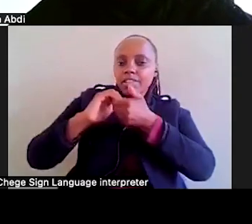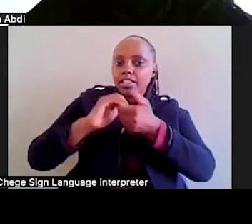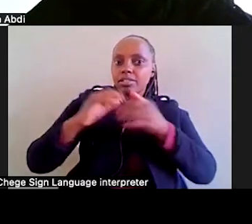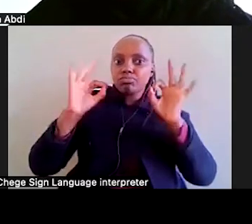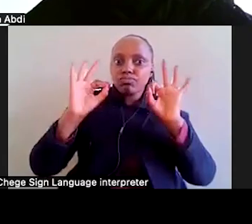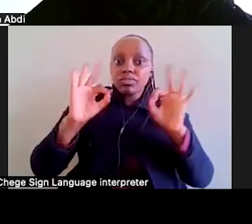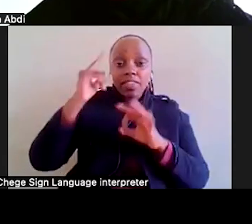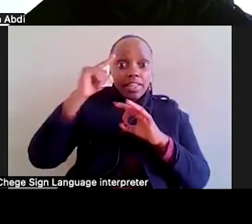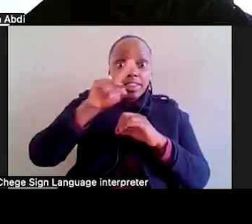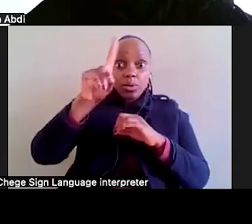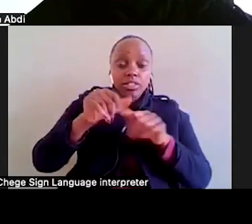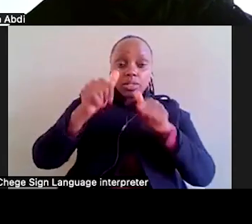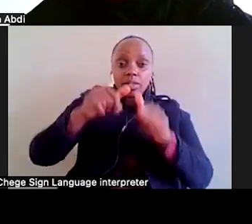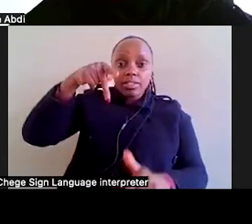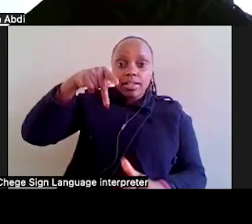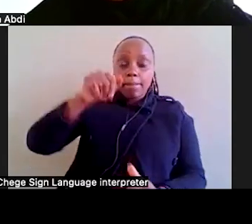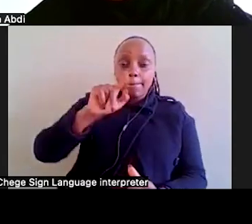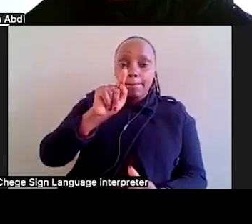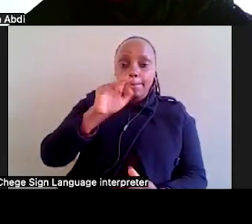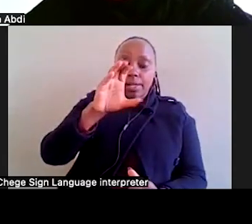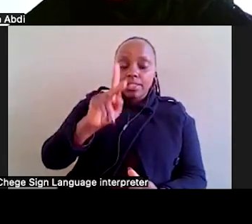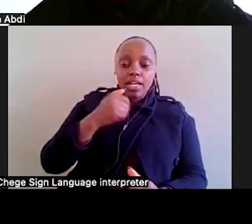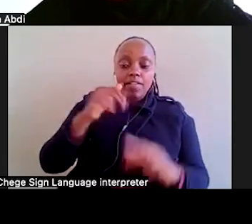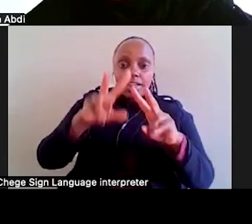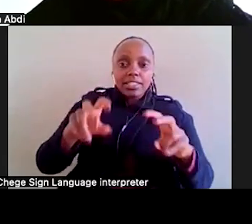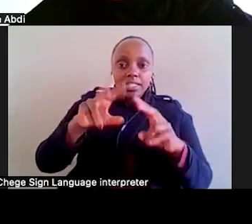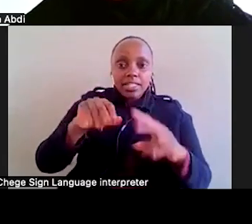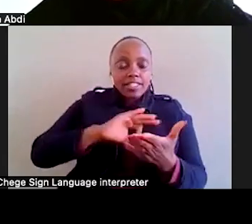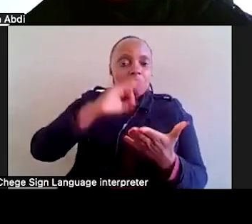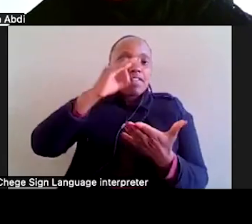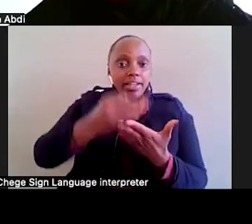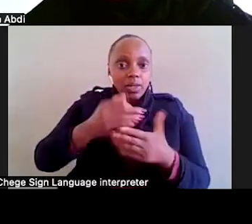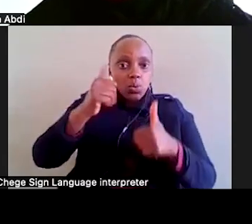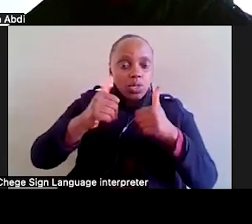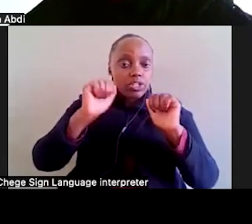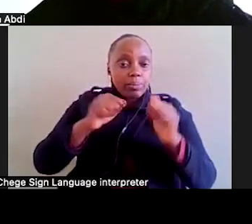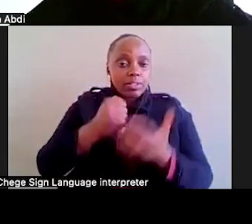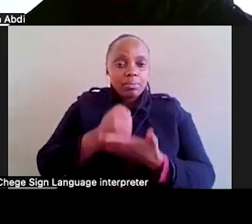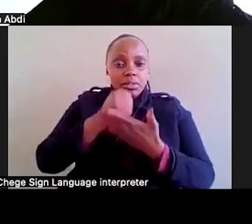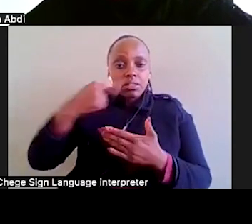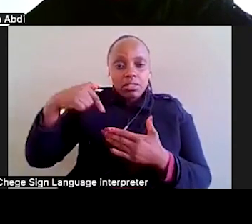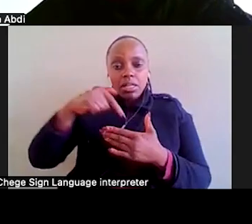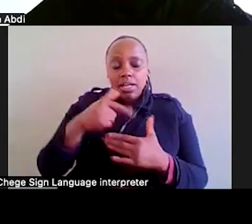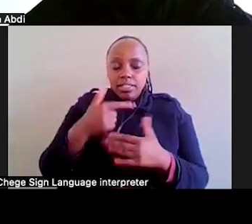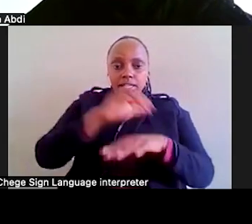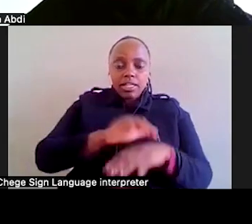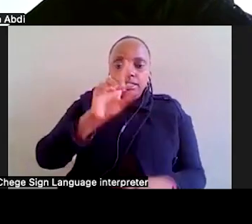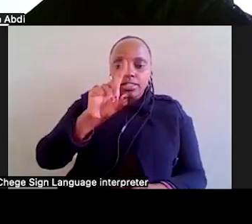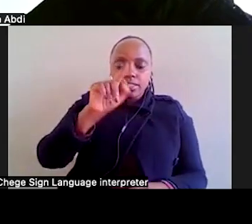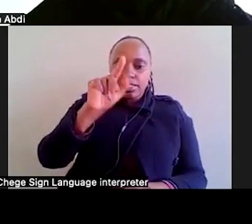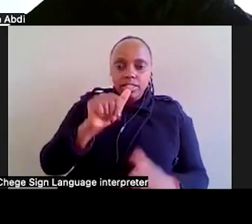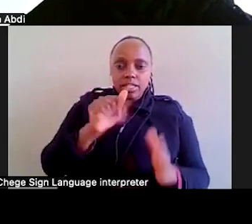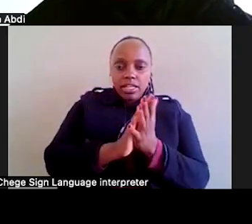think is a question that Patrick is asked, do you have a research grant that can enable us to gather data, divisional, sub-county